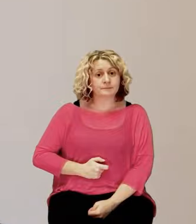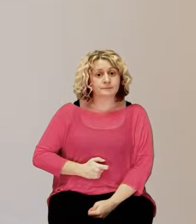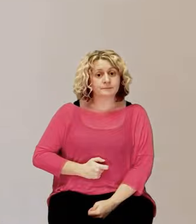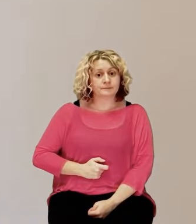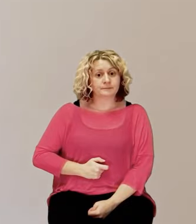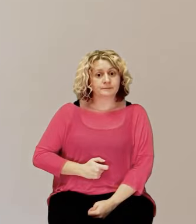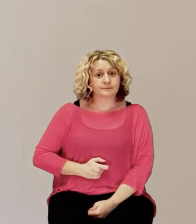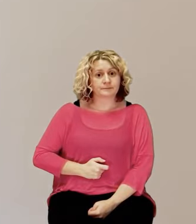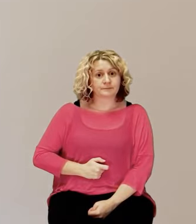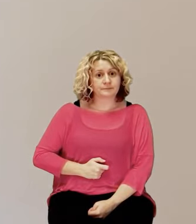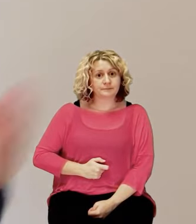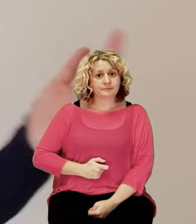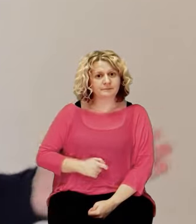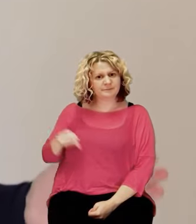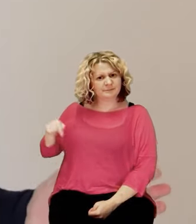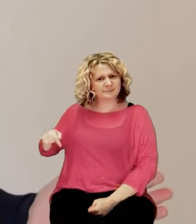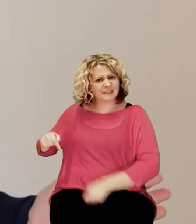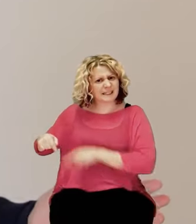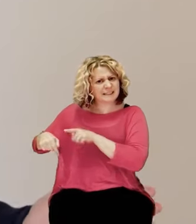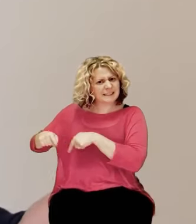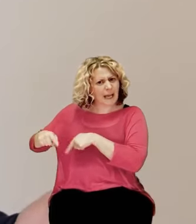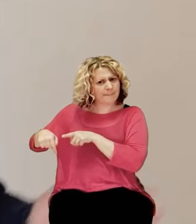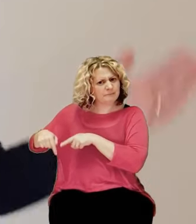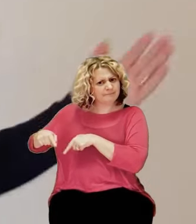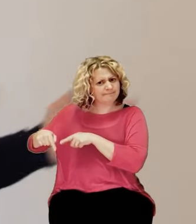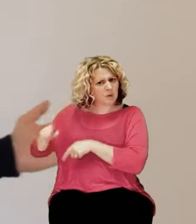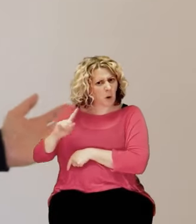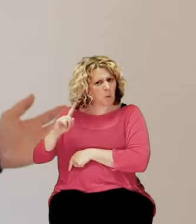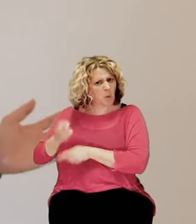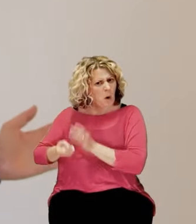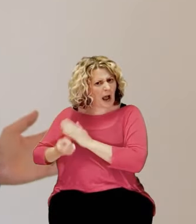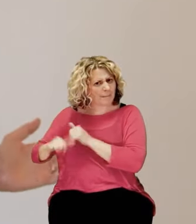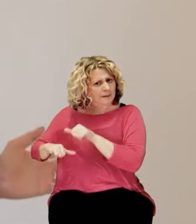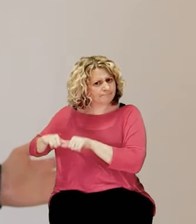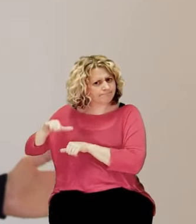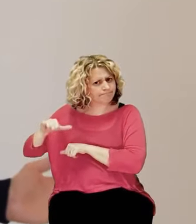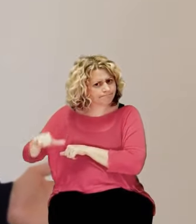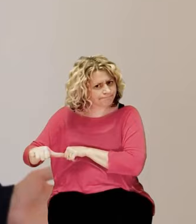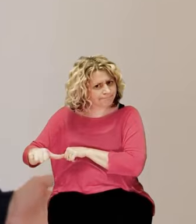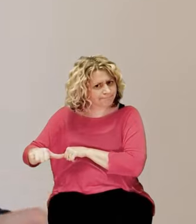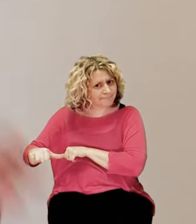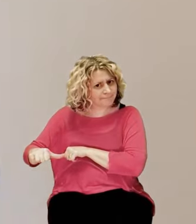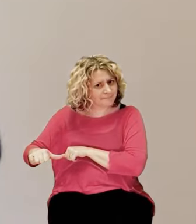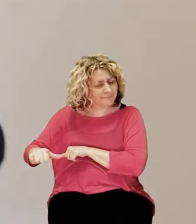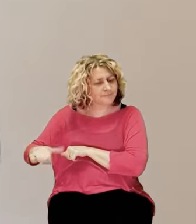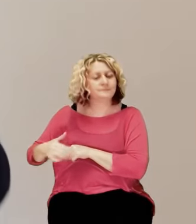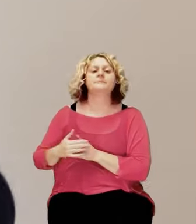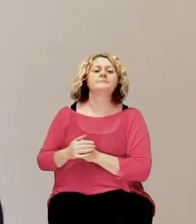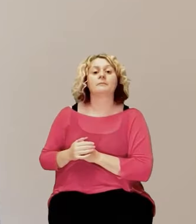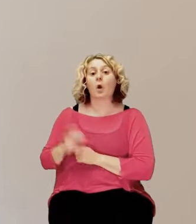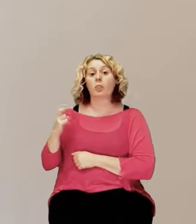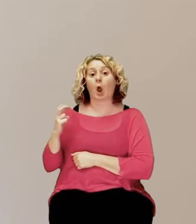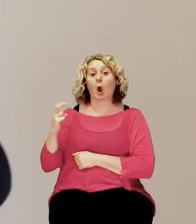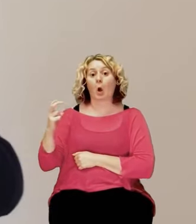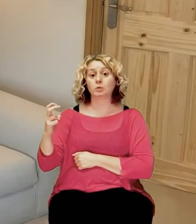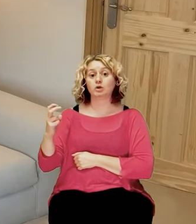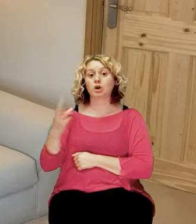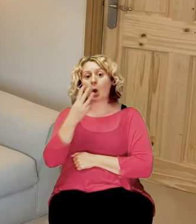I can't go without telling you about Simon. He was 32 when he came into the story, wasn't he? Oh, listen,